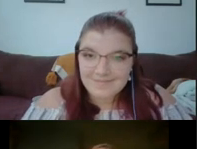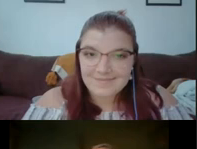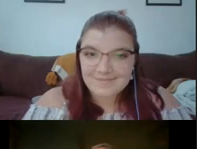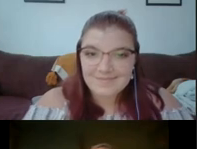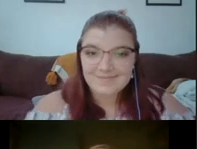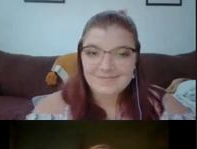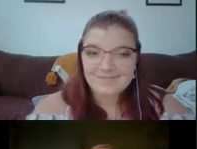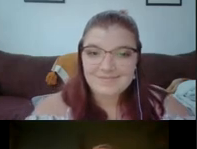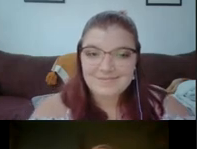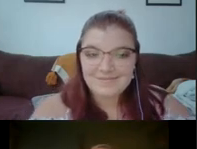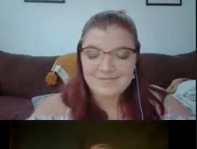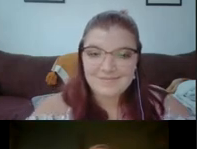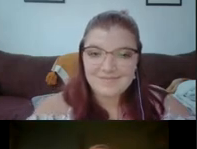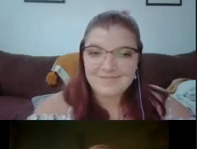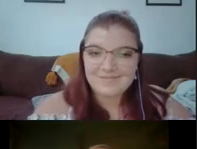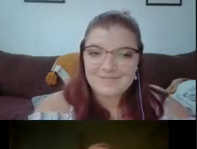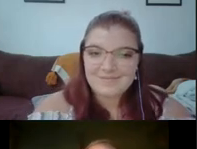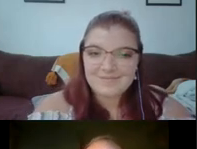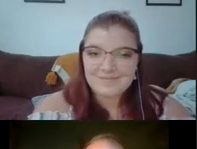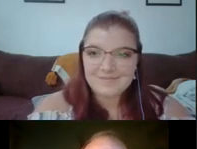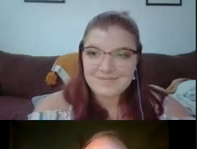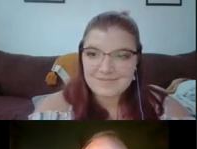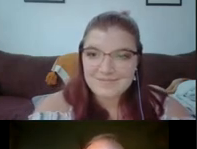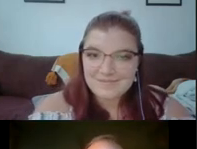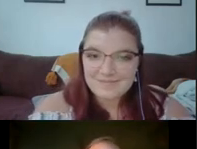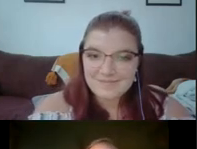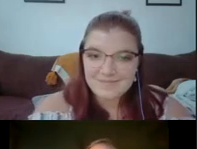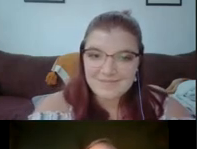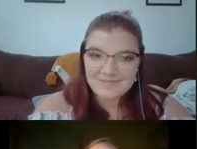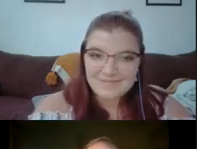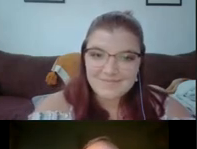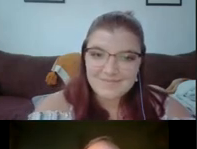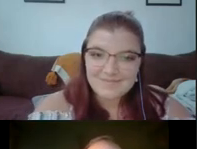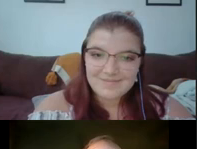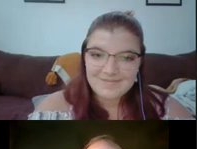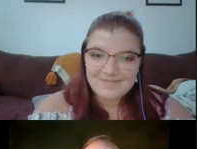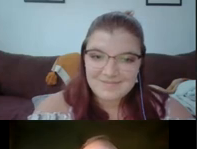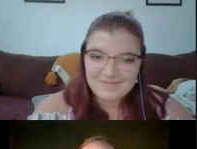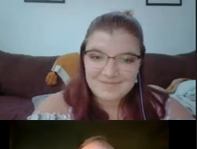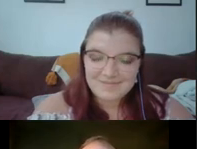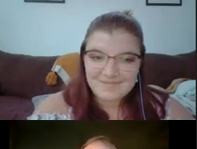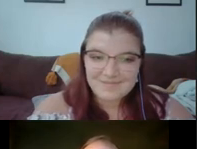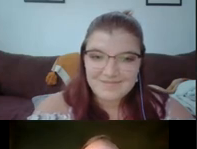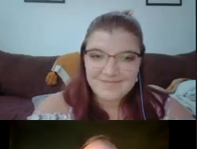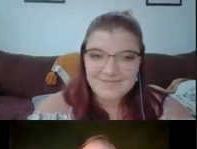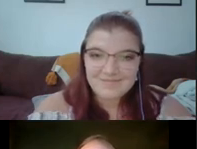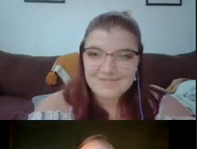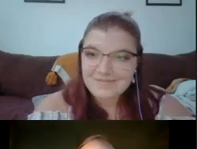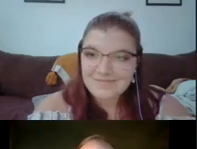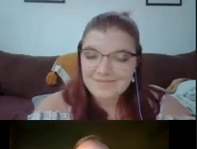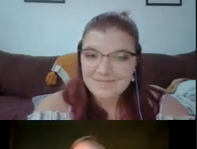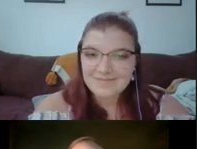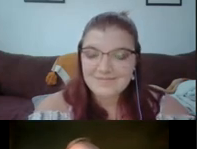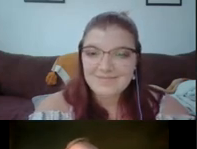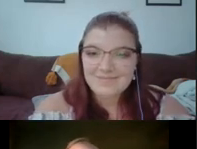college, the normal school, remained much the same for much of a century, really,